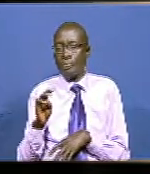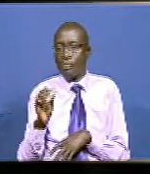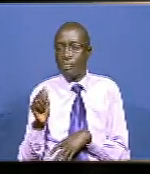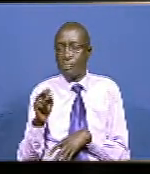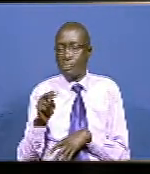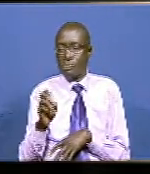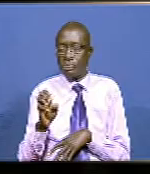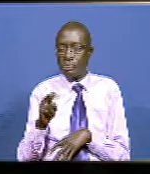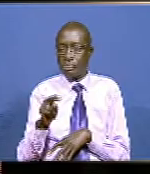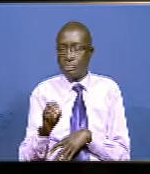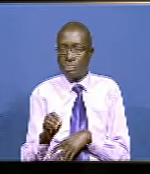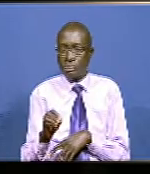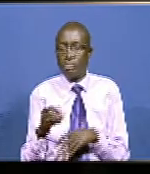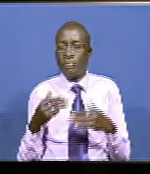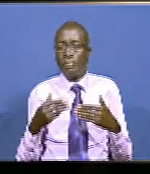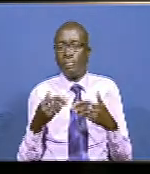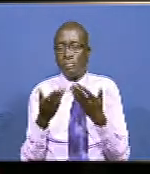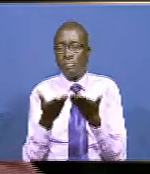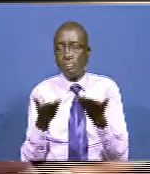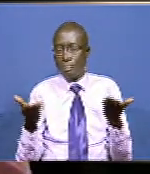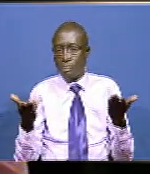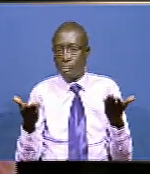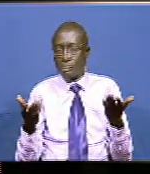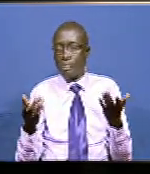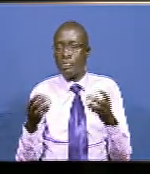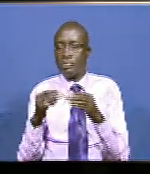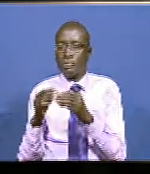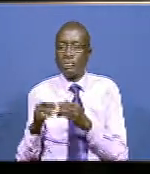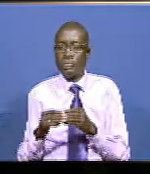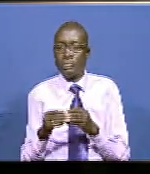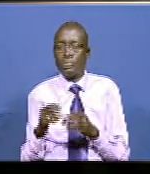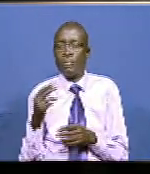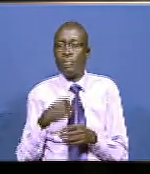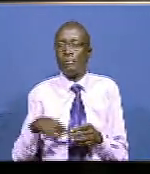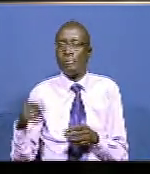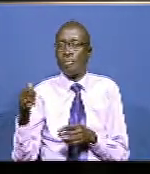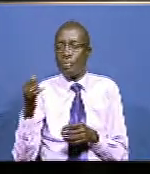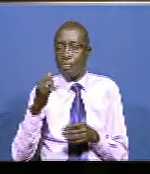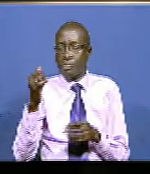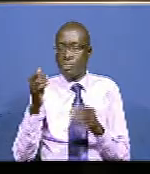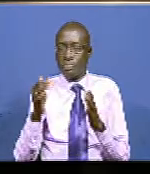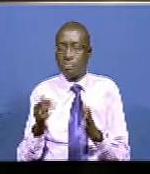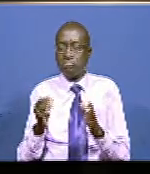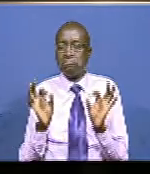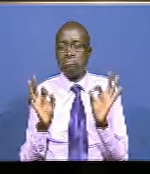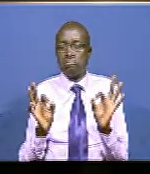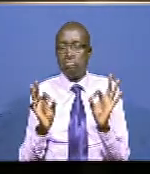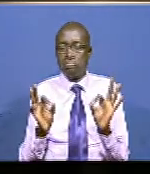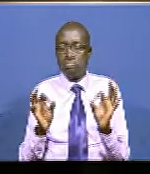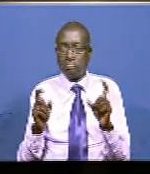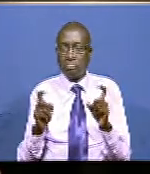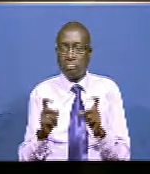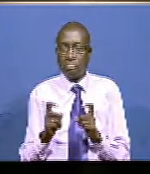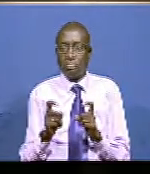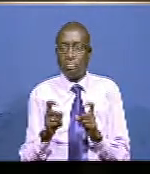been there. We have platforms created by us artists, and it's awesome. It gives us manze